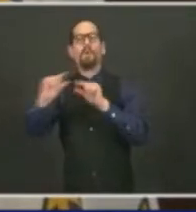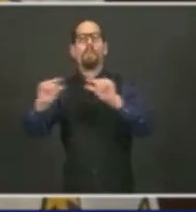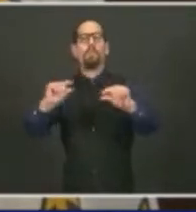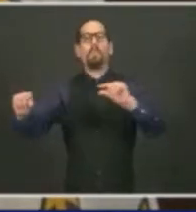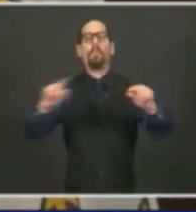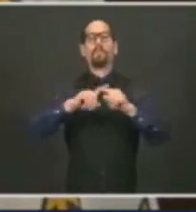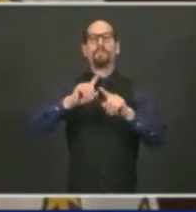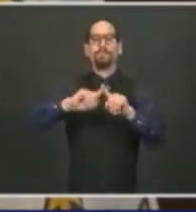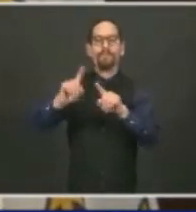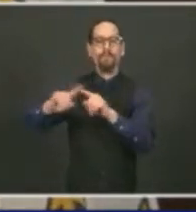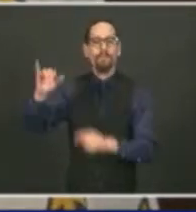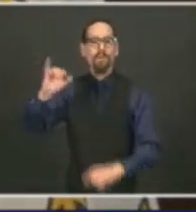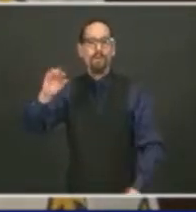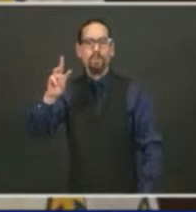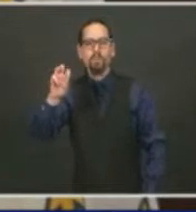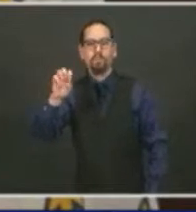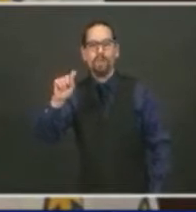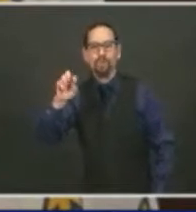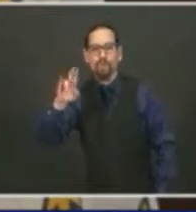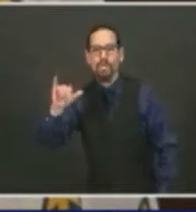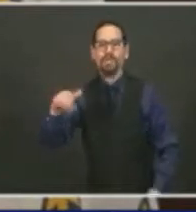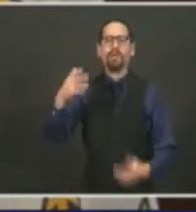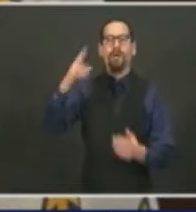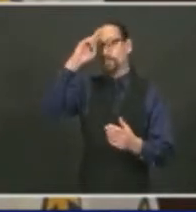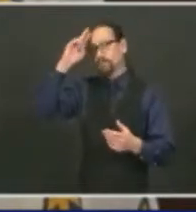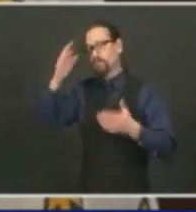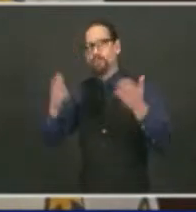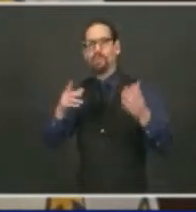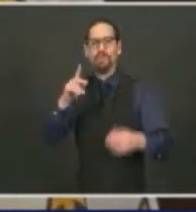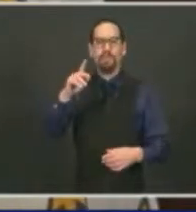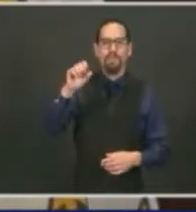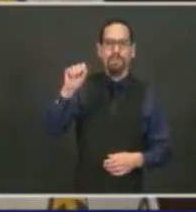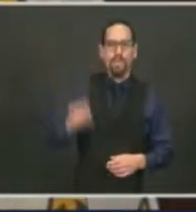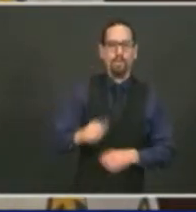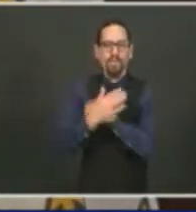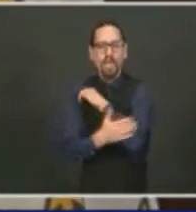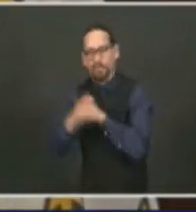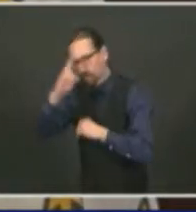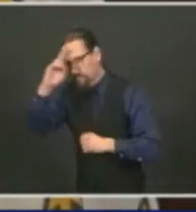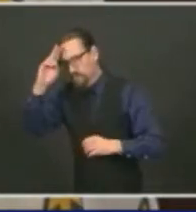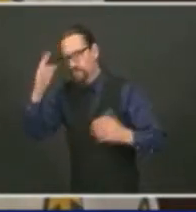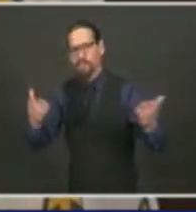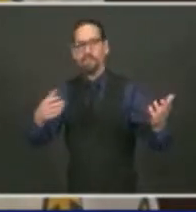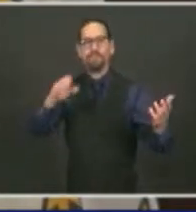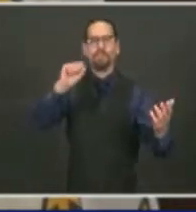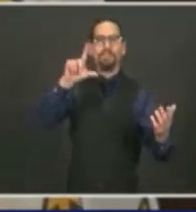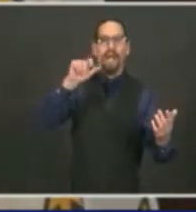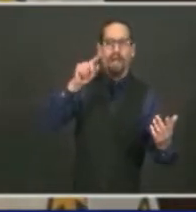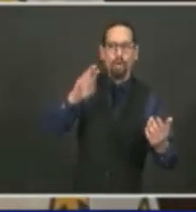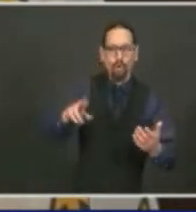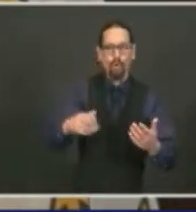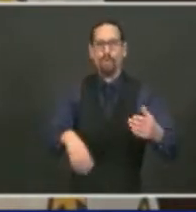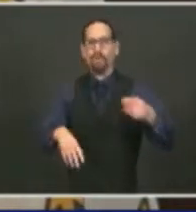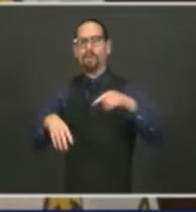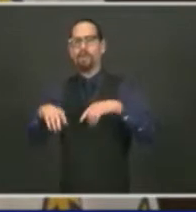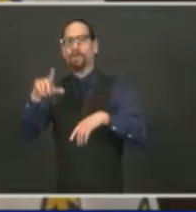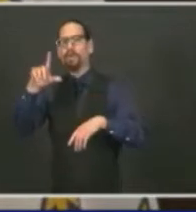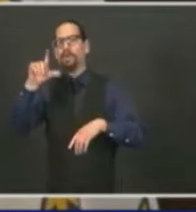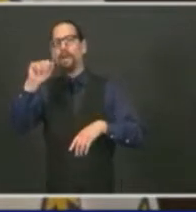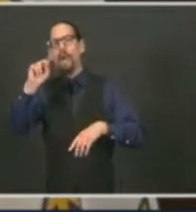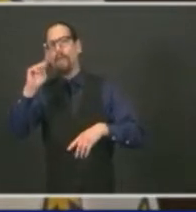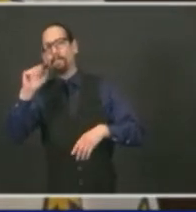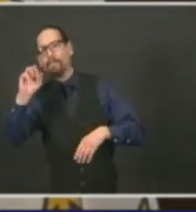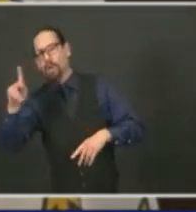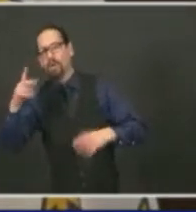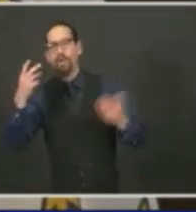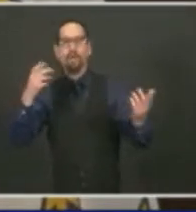and Eleanor Slater yesterday and today. So we're thrilled that all the hospitals in the state have been starting to vaccinate. Again, I really do believe this is the beginning of the end of